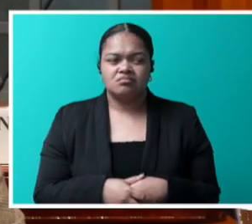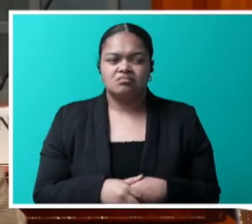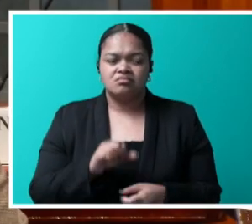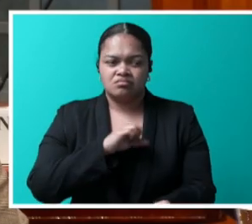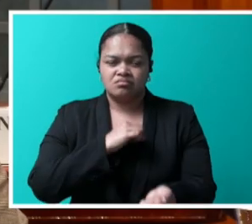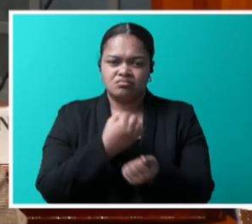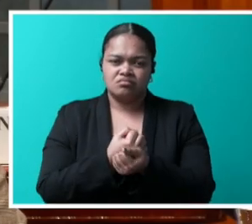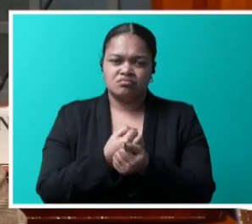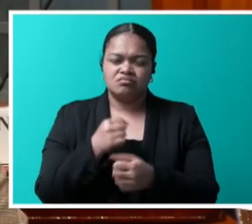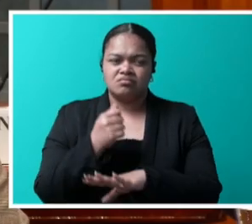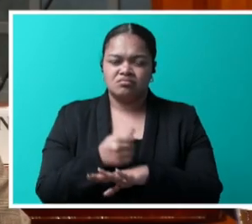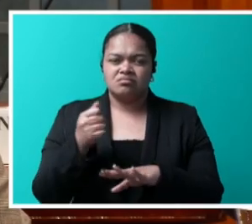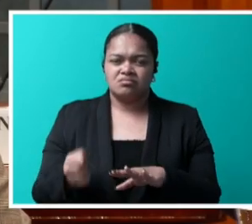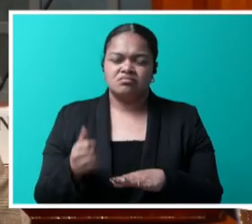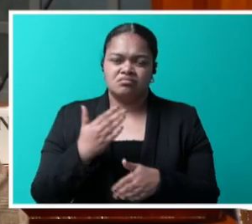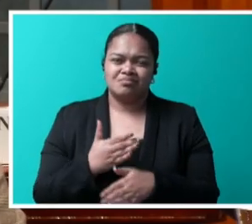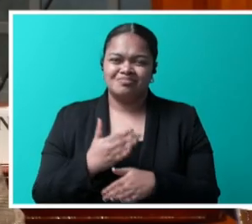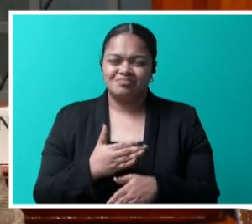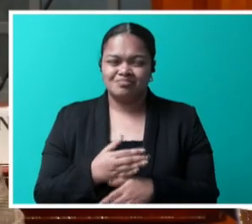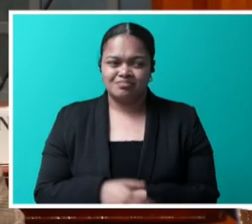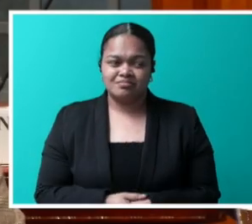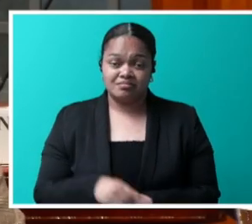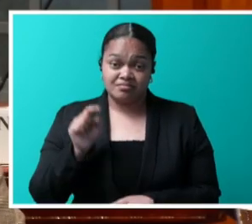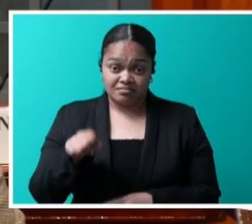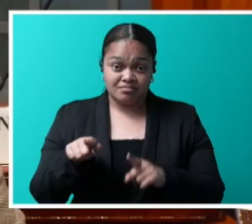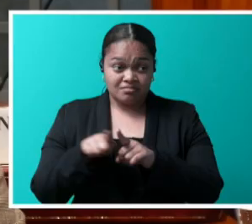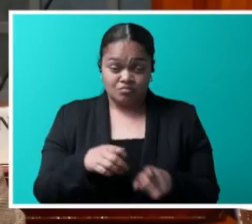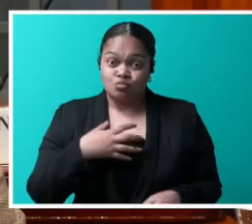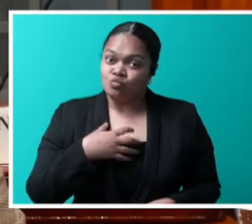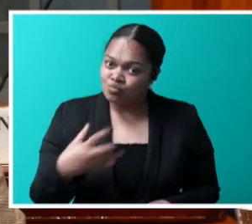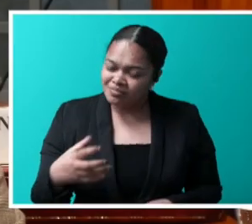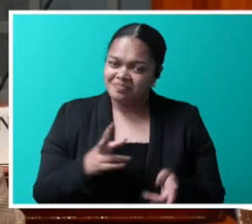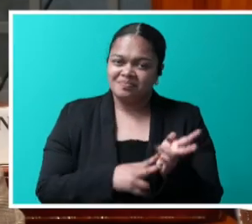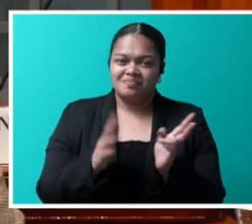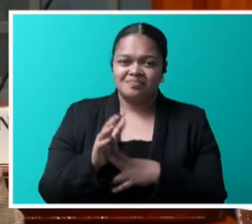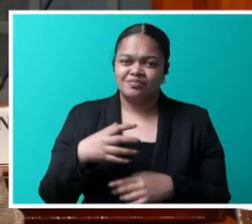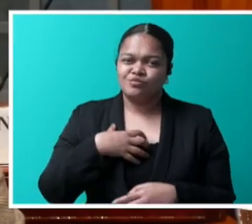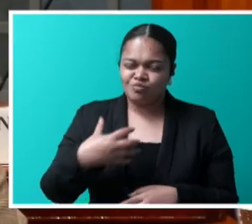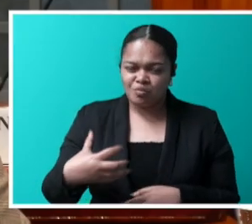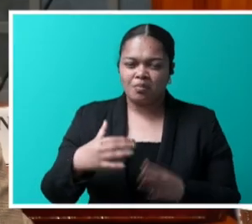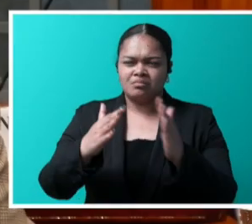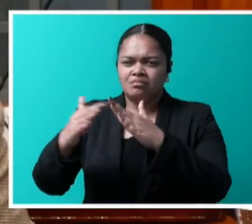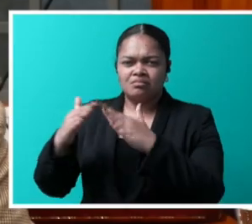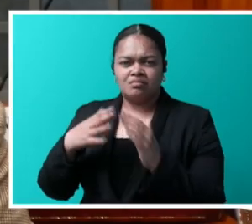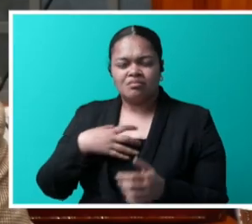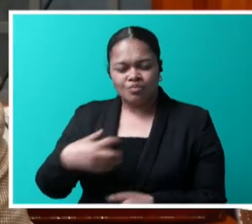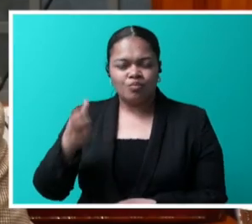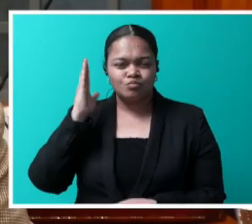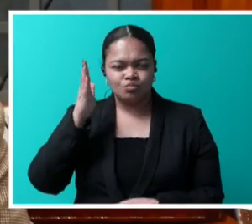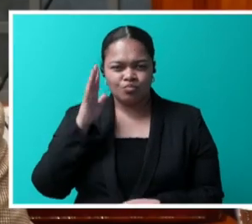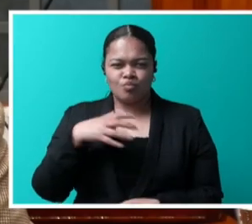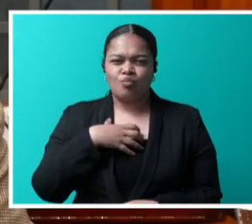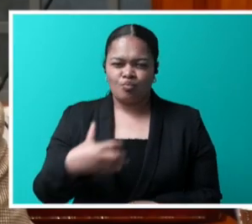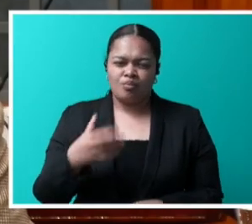strengthens government's delivery. And it means more villages, more settlements, more schools, and more